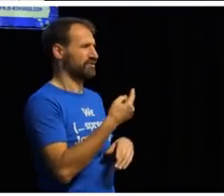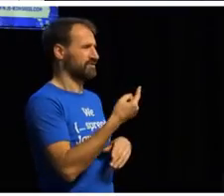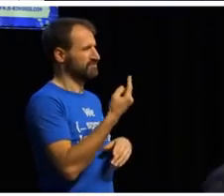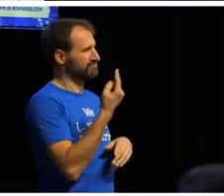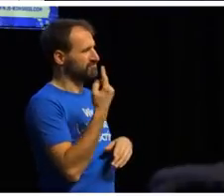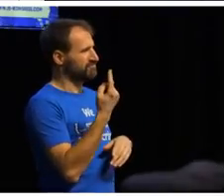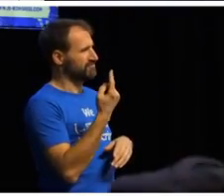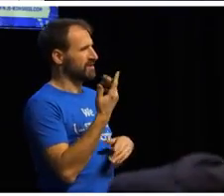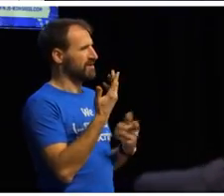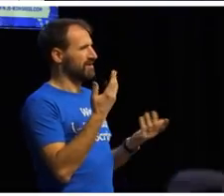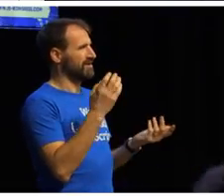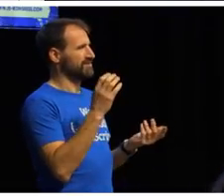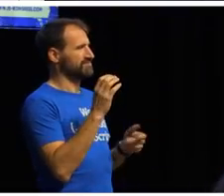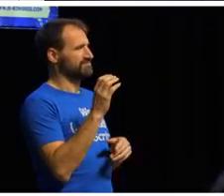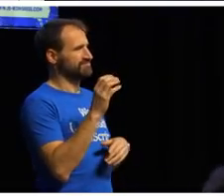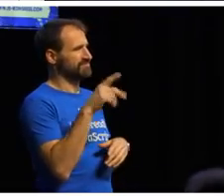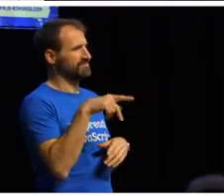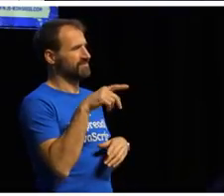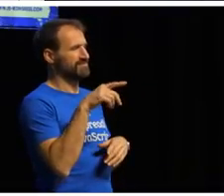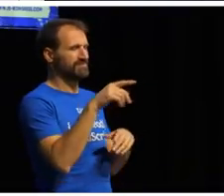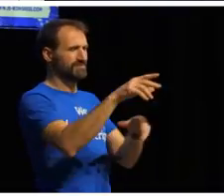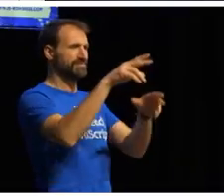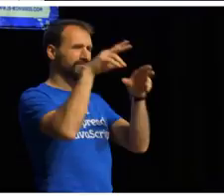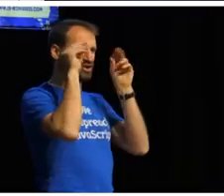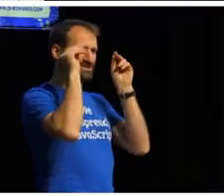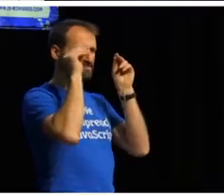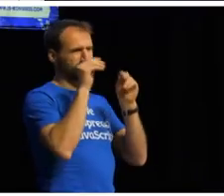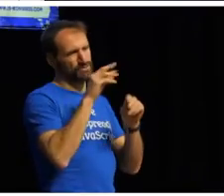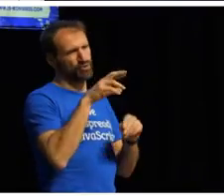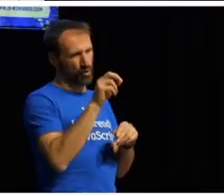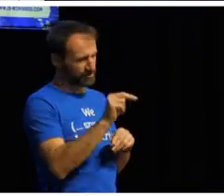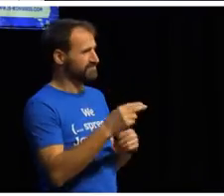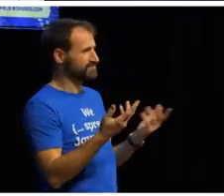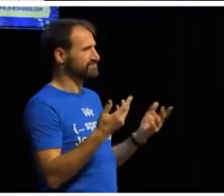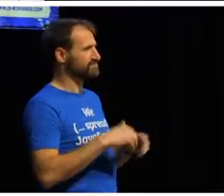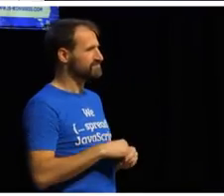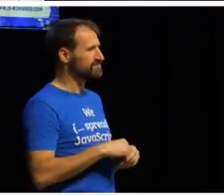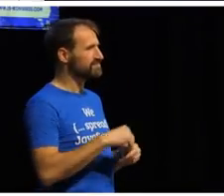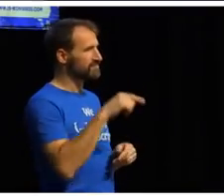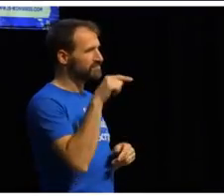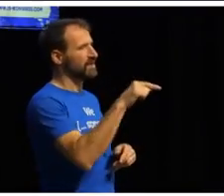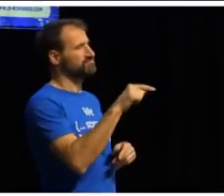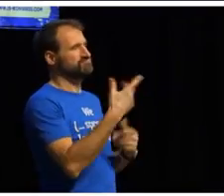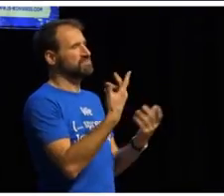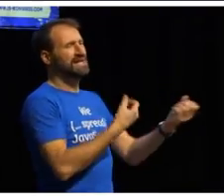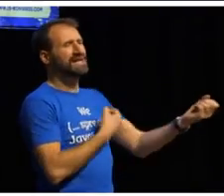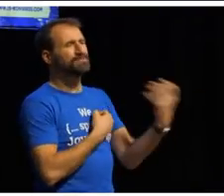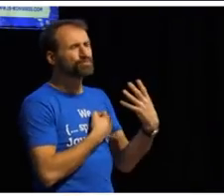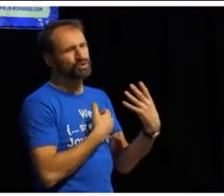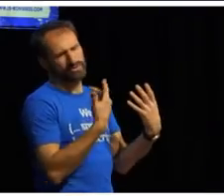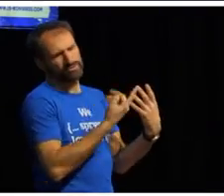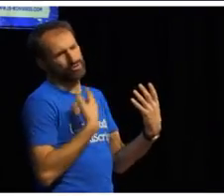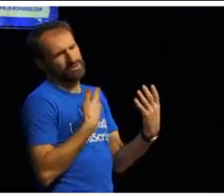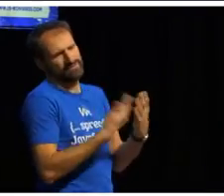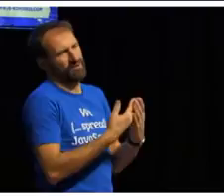it like in a real world thing, but just to show you the point. And you get some inputs, in our case, just two,